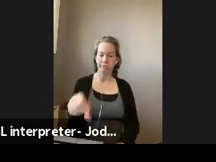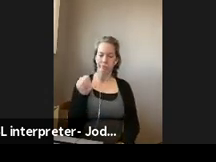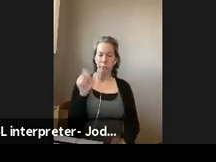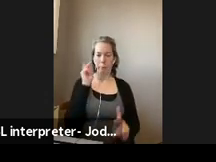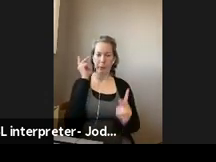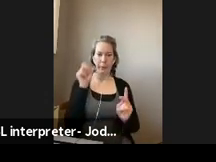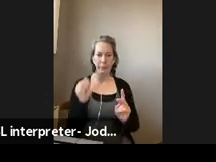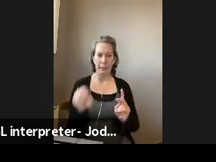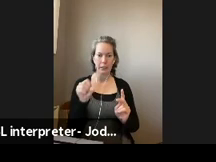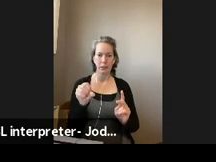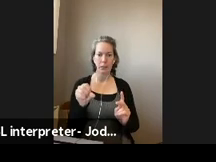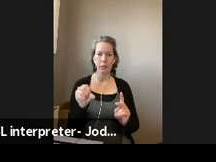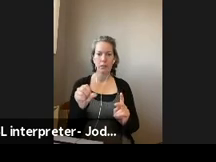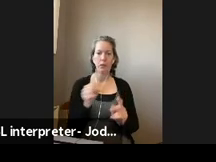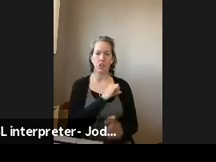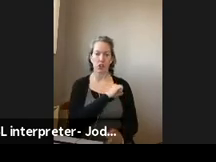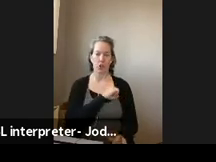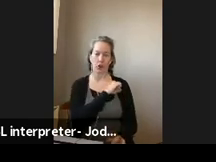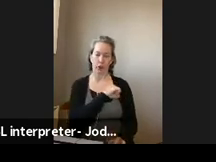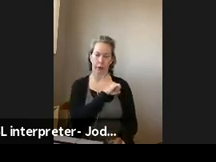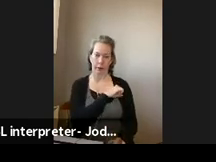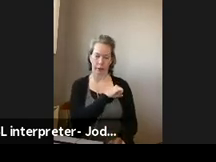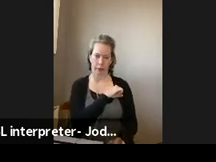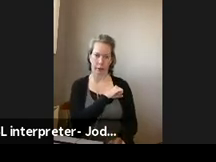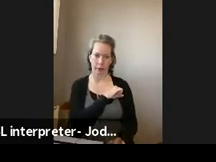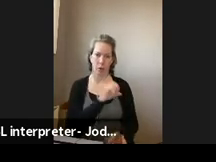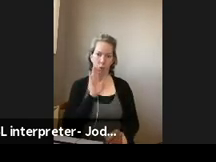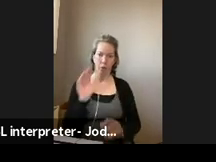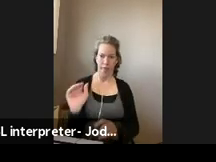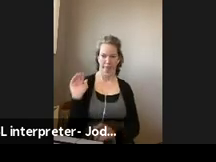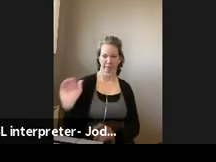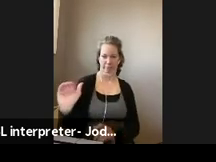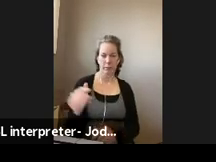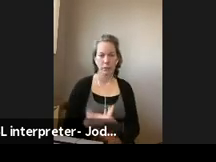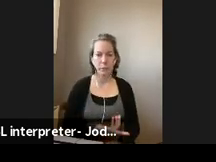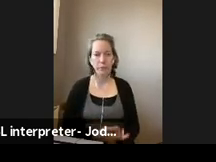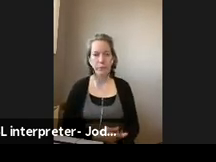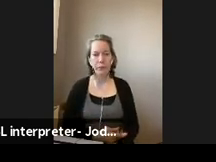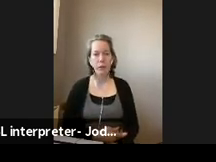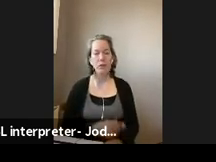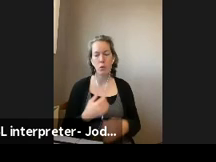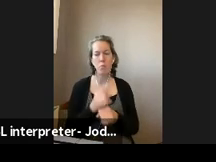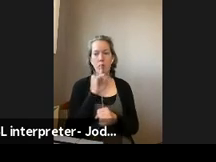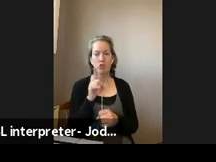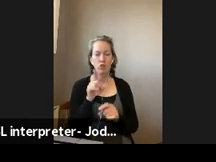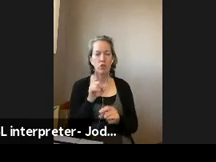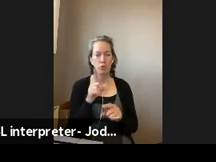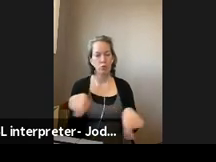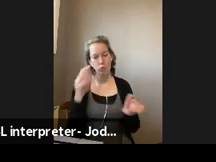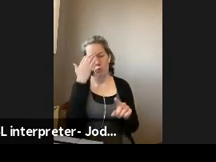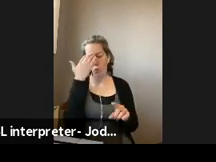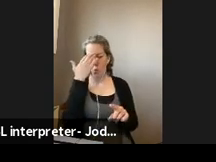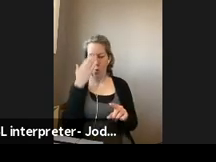what everything looks like, because these resources are available if somebody's harassing you sexually or otherwise and making